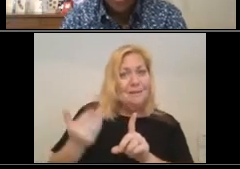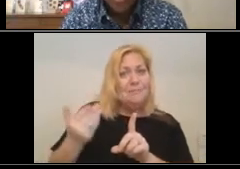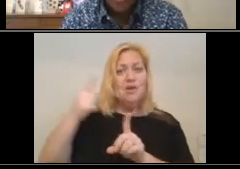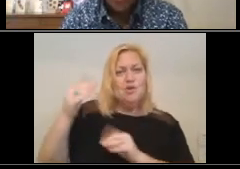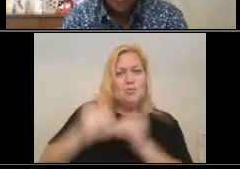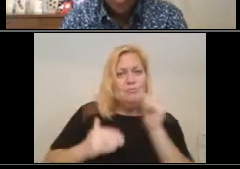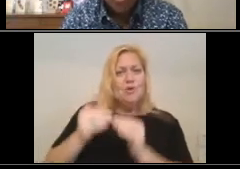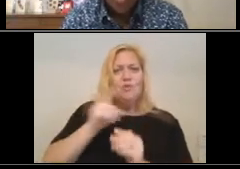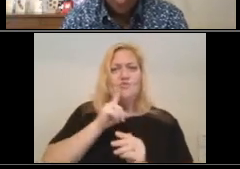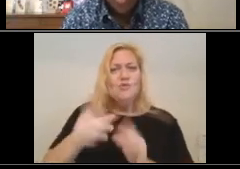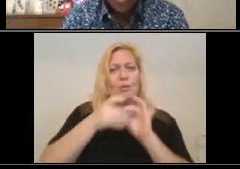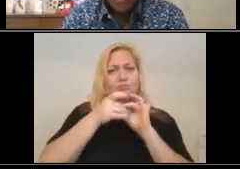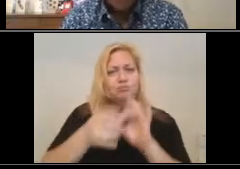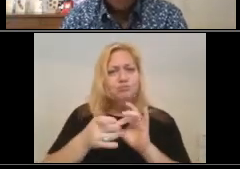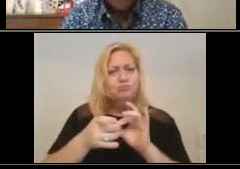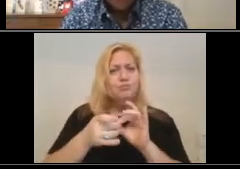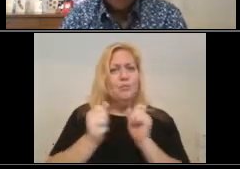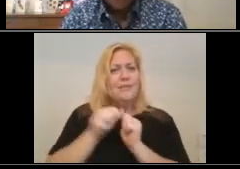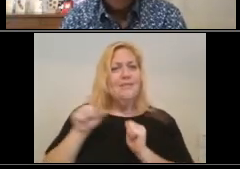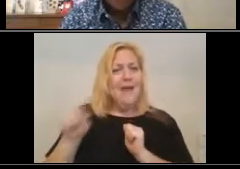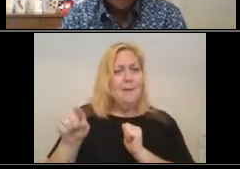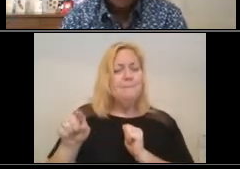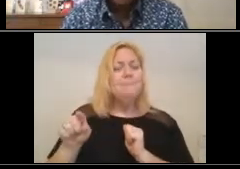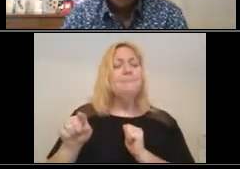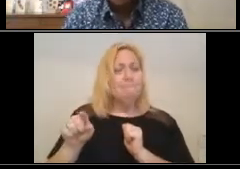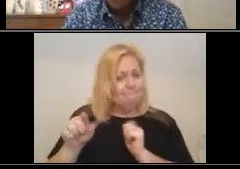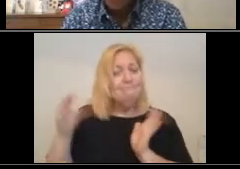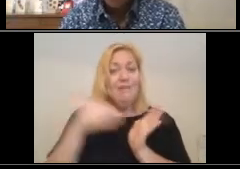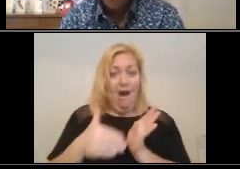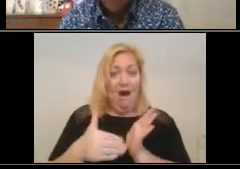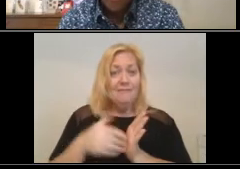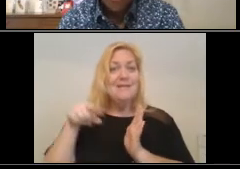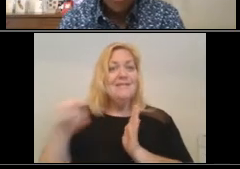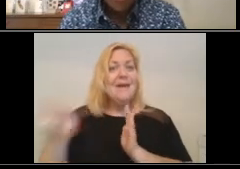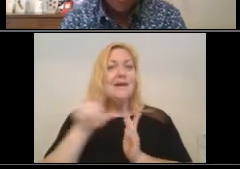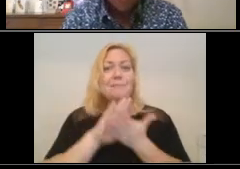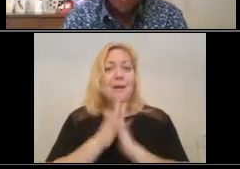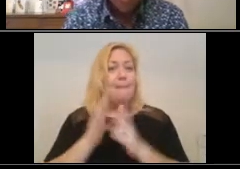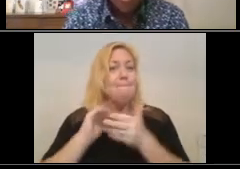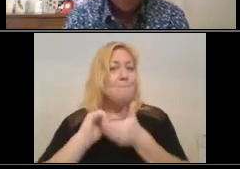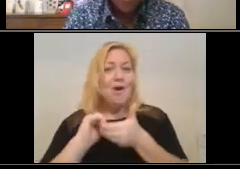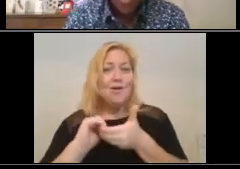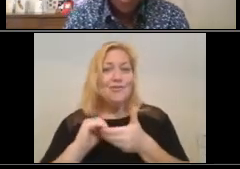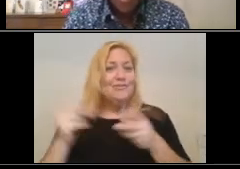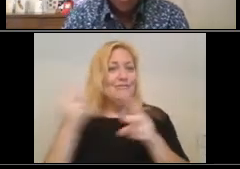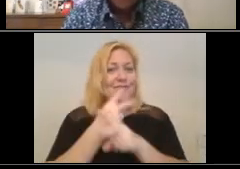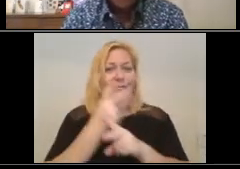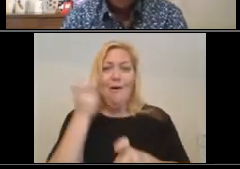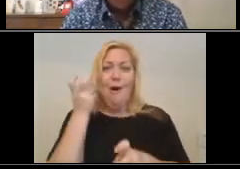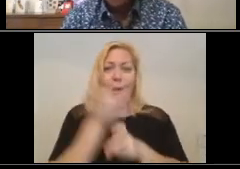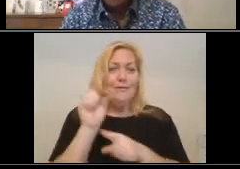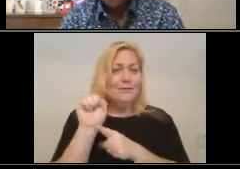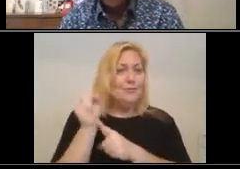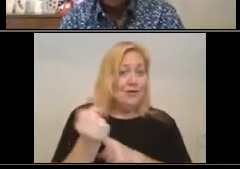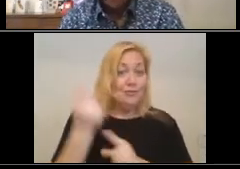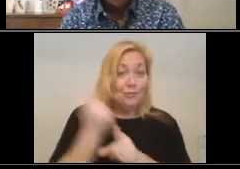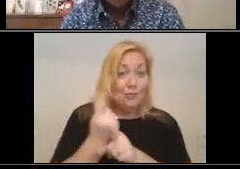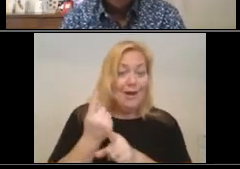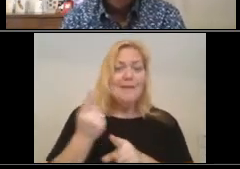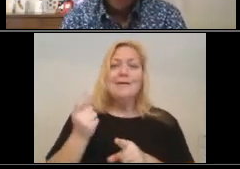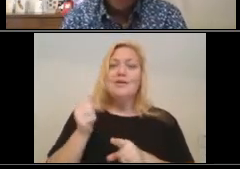real relationships with them, then often they can be your partners in figuring out these hard things, right? And so rather than